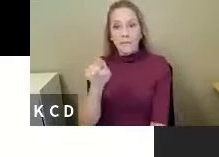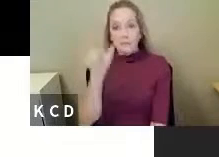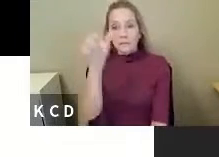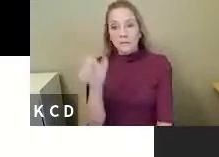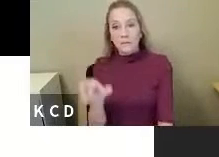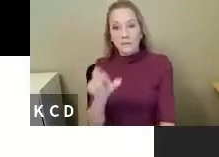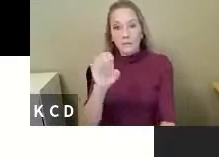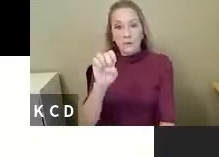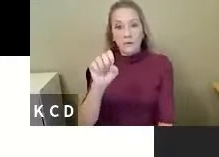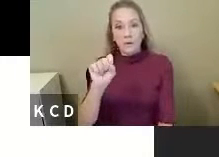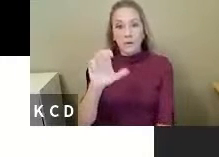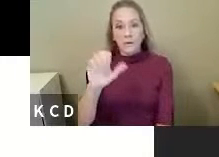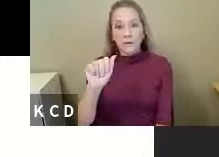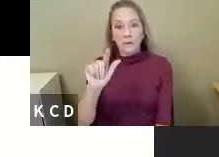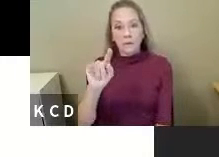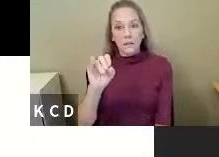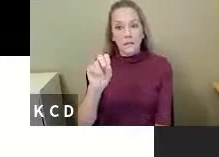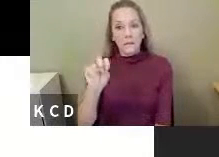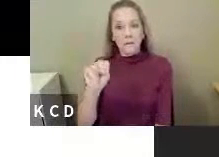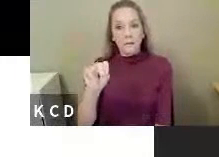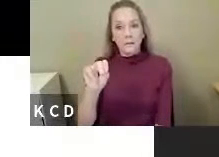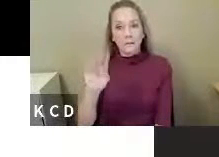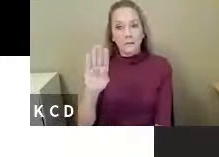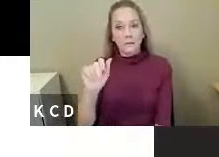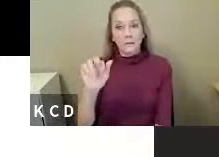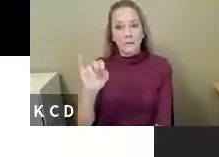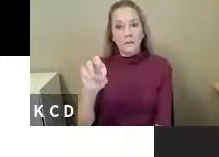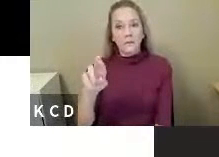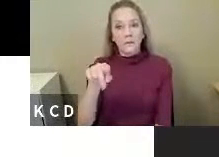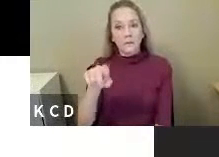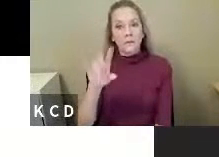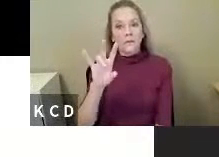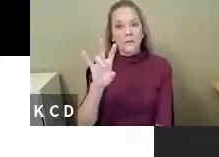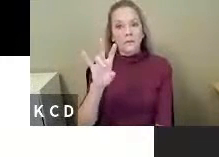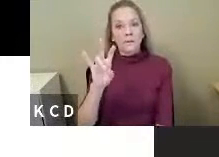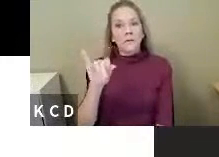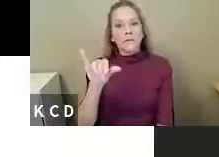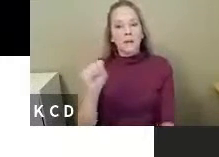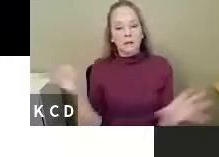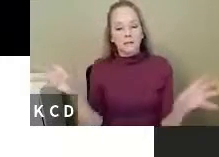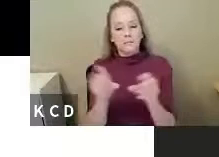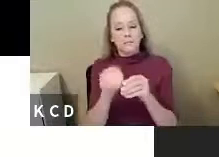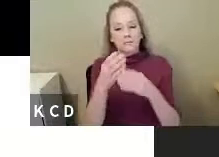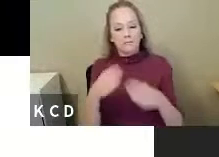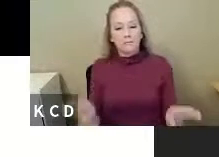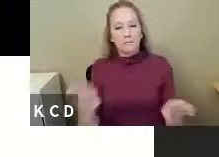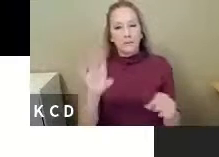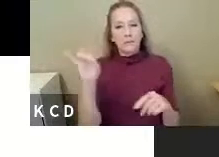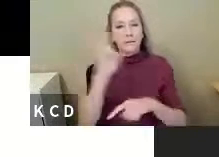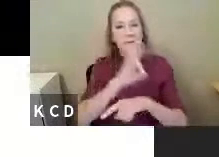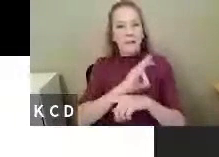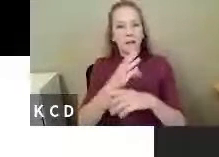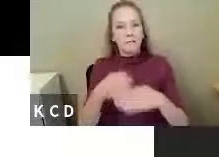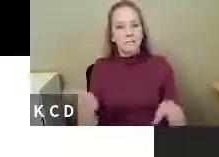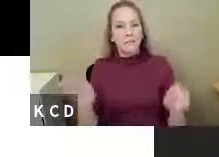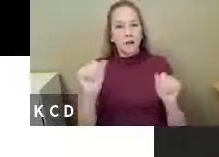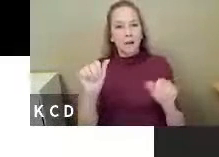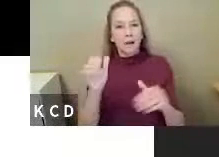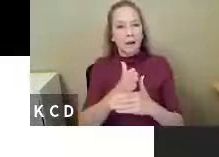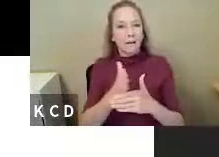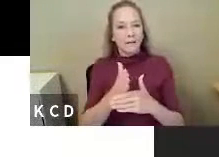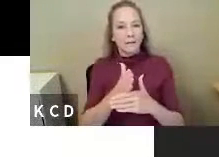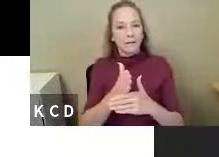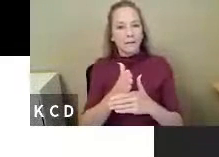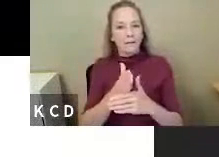here, this was 7 days. So averaged over the most recent 7 days. And all of these 28s were